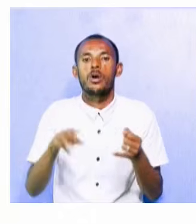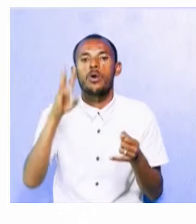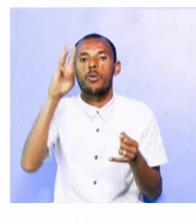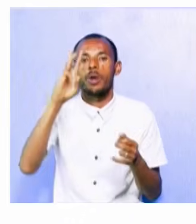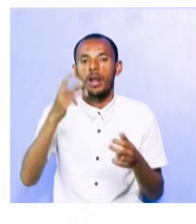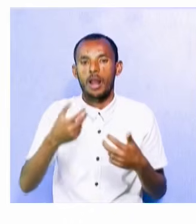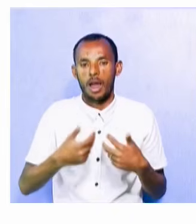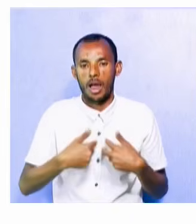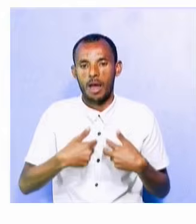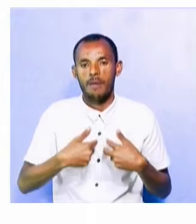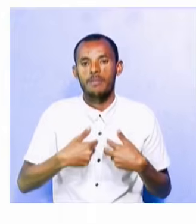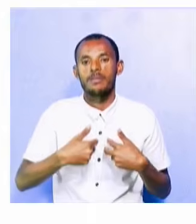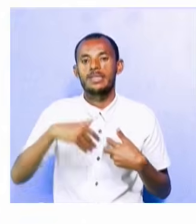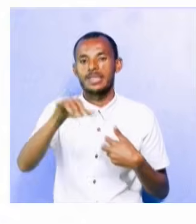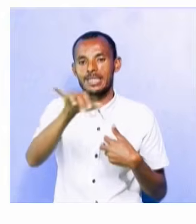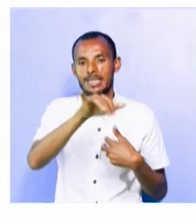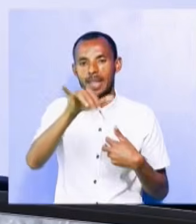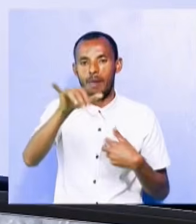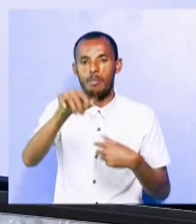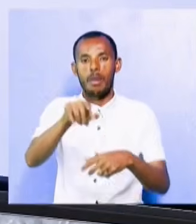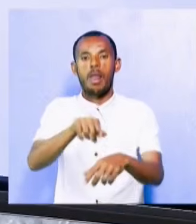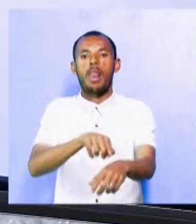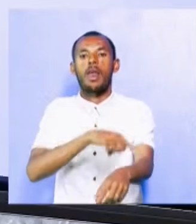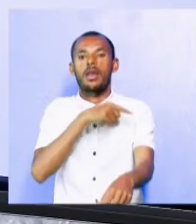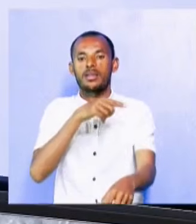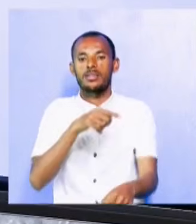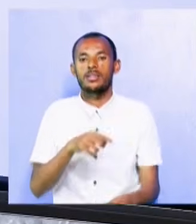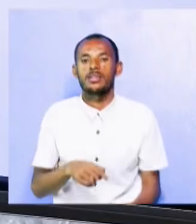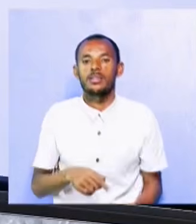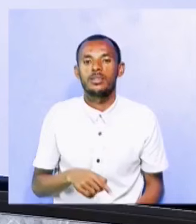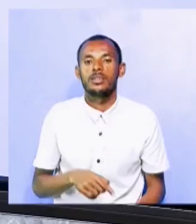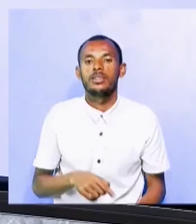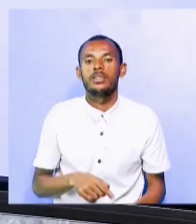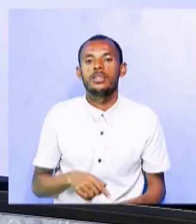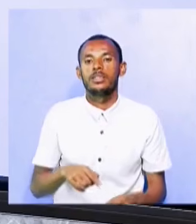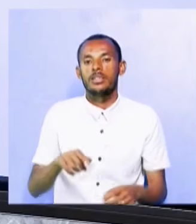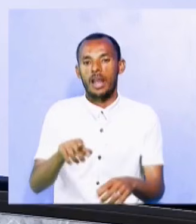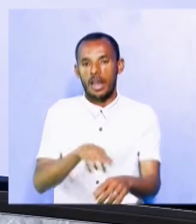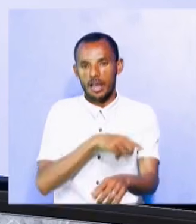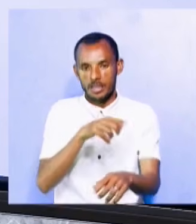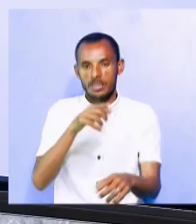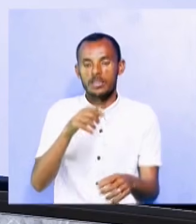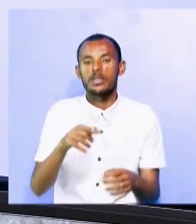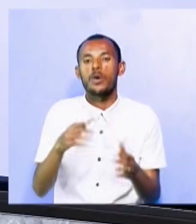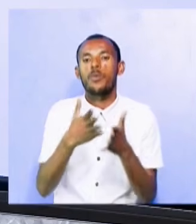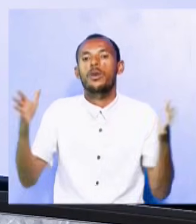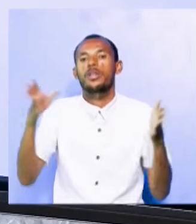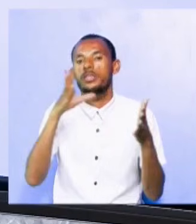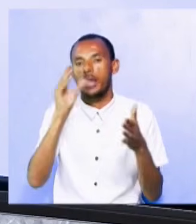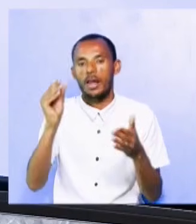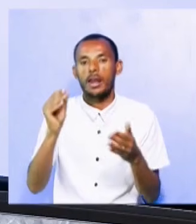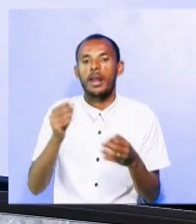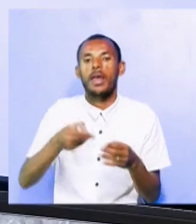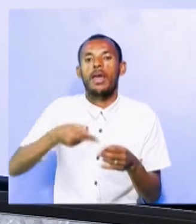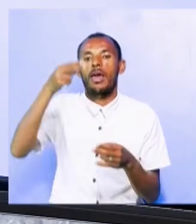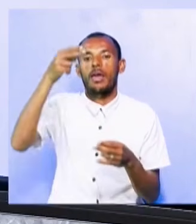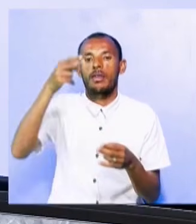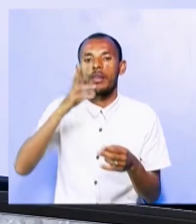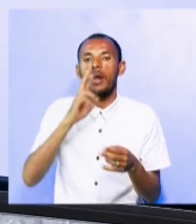the same length. Okay, the length, width, and the height are the same in a